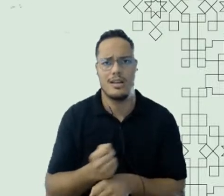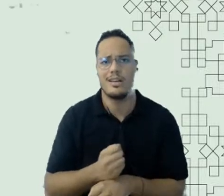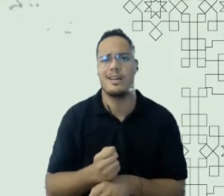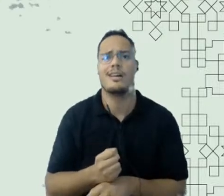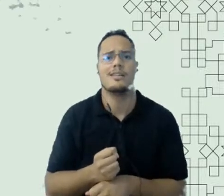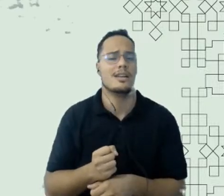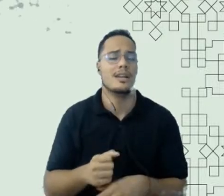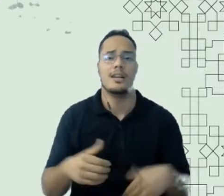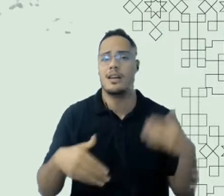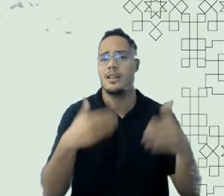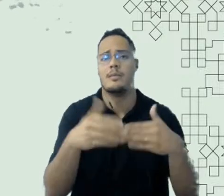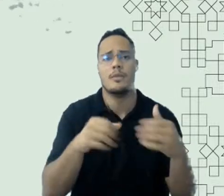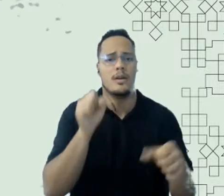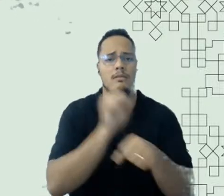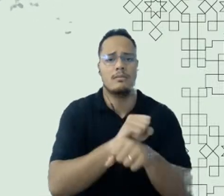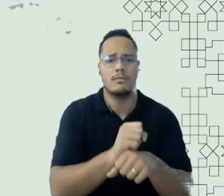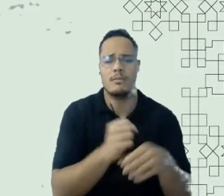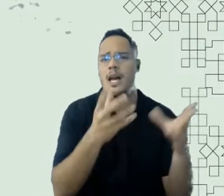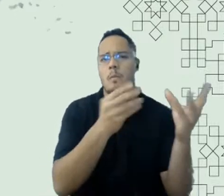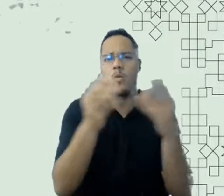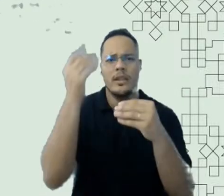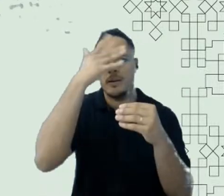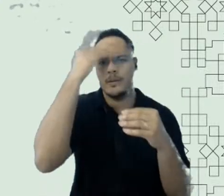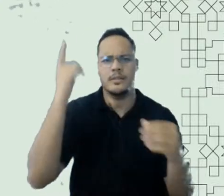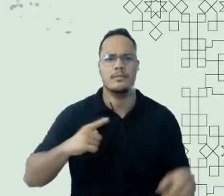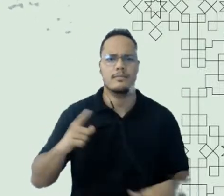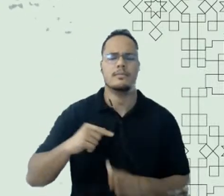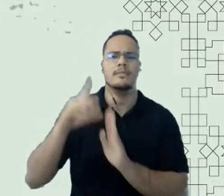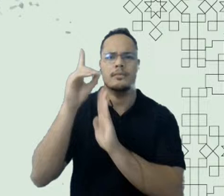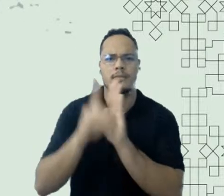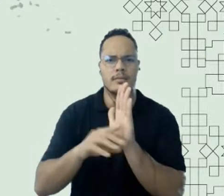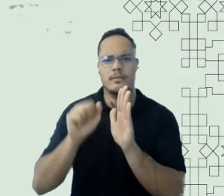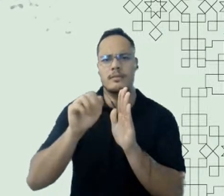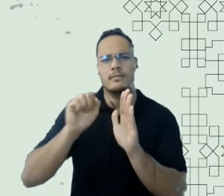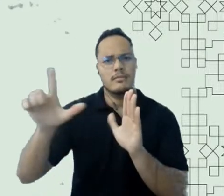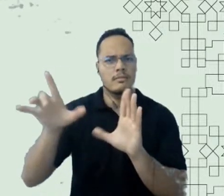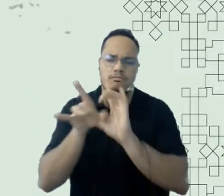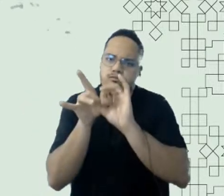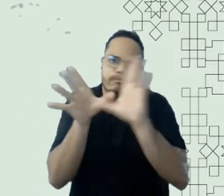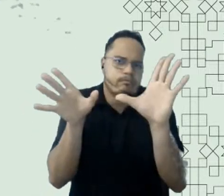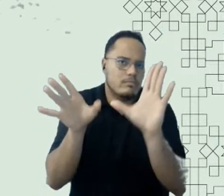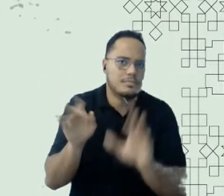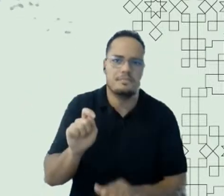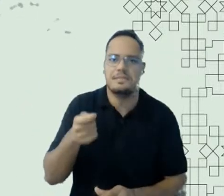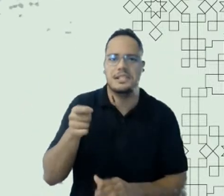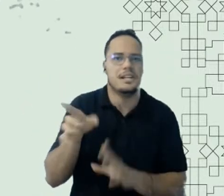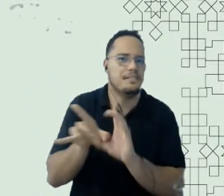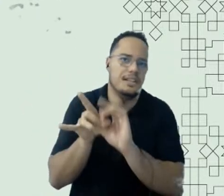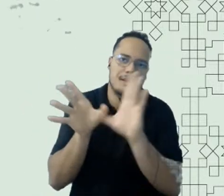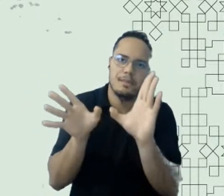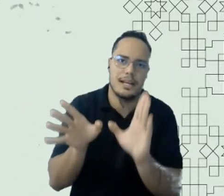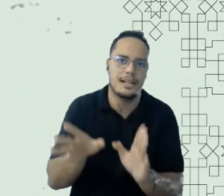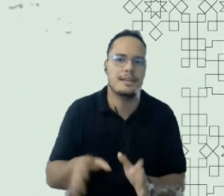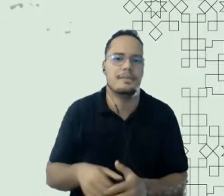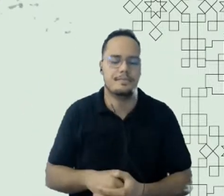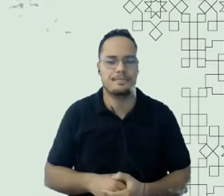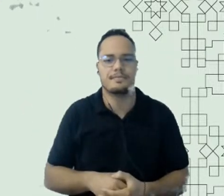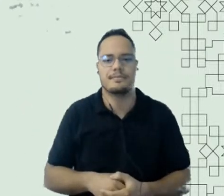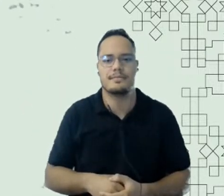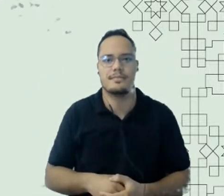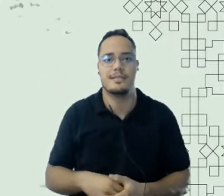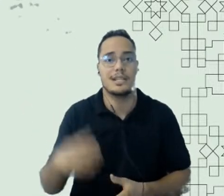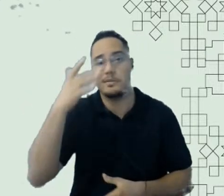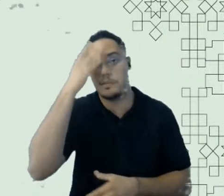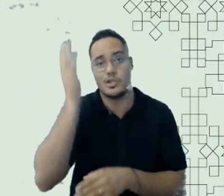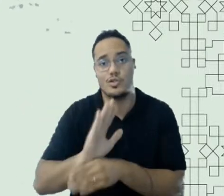actually giving license to those service providers, and I think that the situation is going all right.